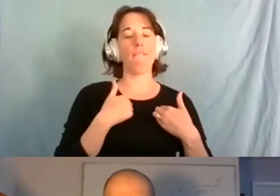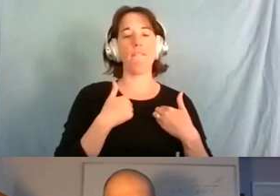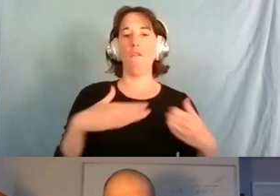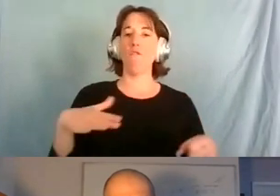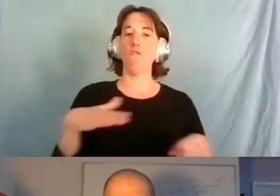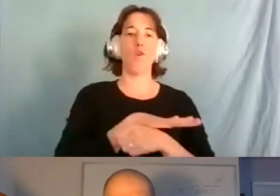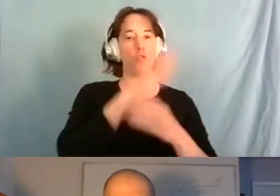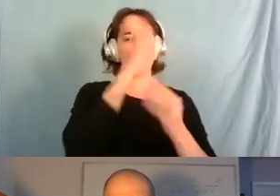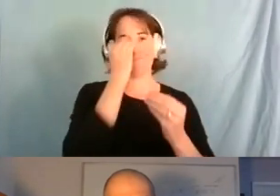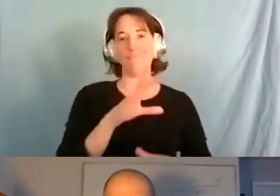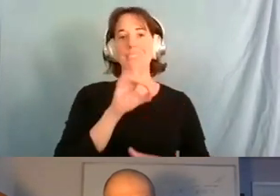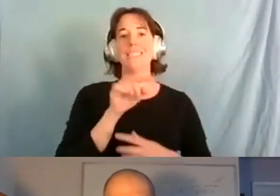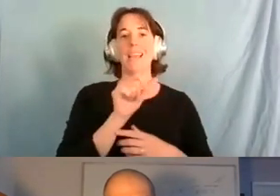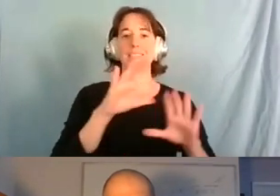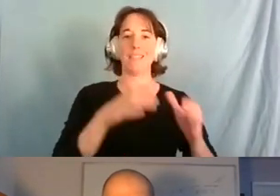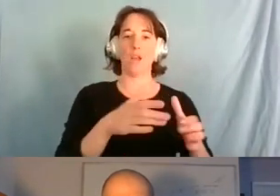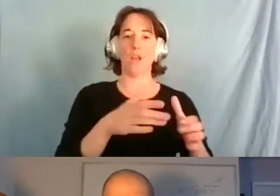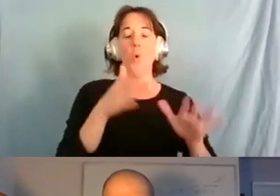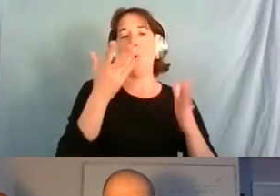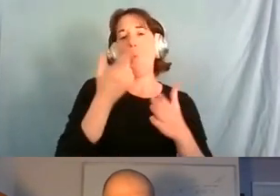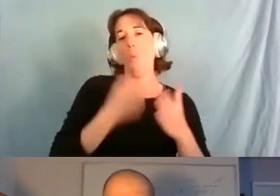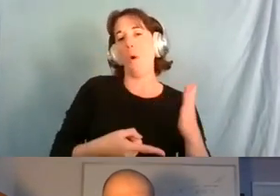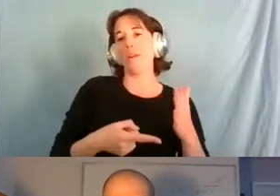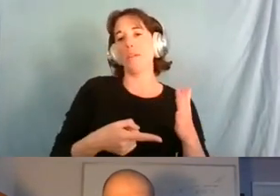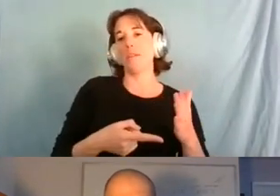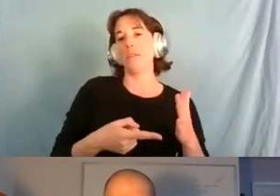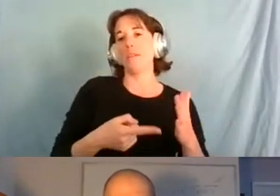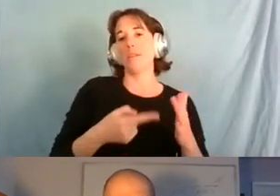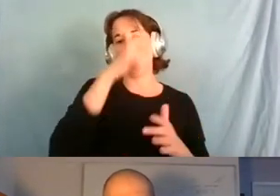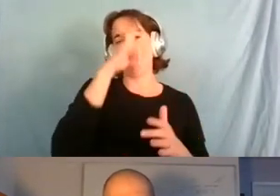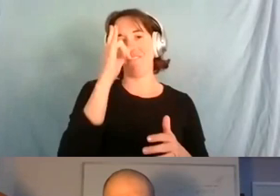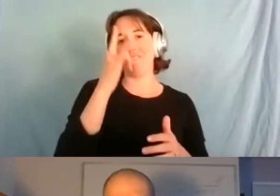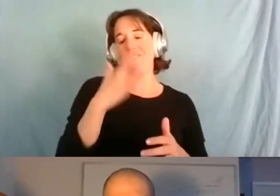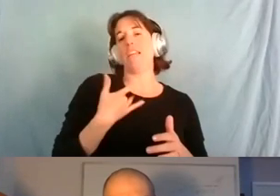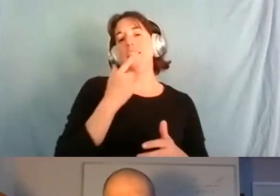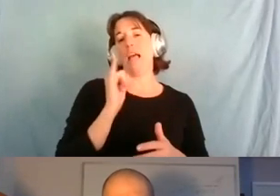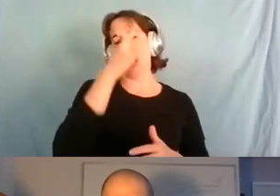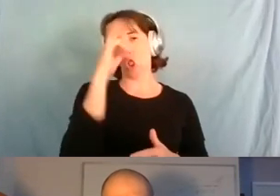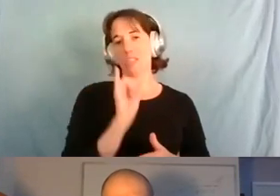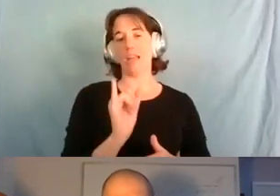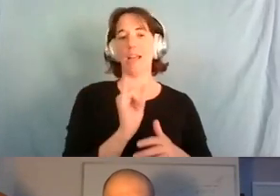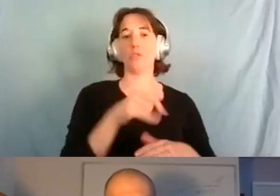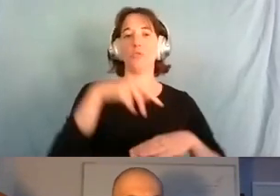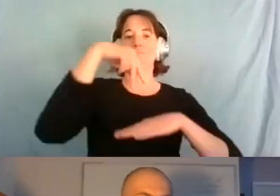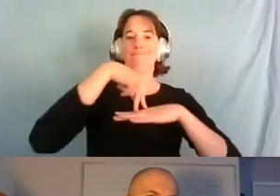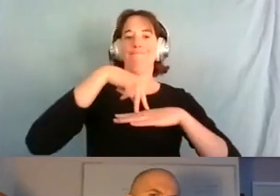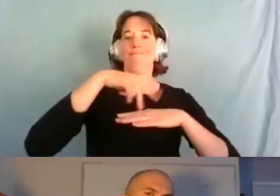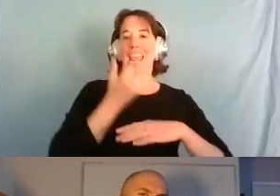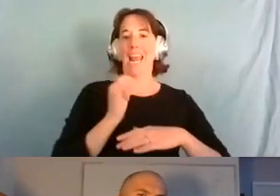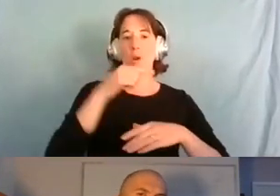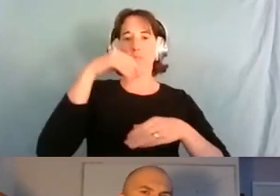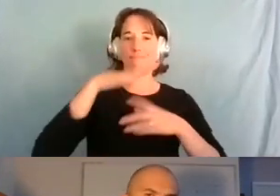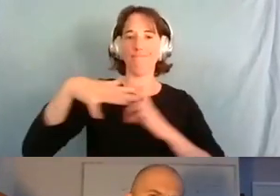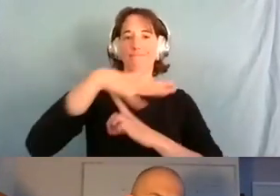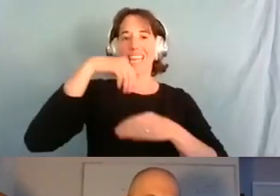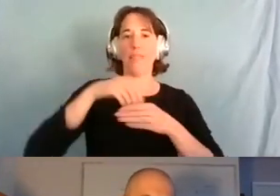possible position in that room, what kind of reward will be given by being in any sort of state in that room.